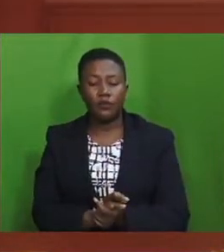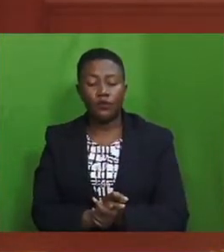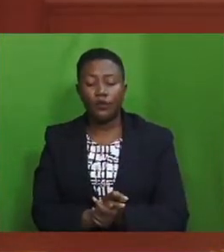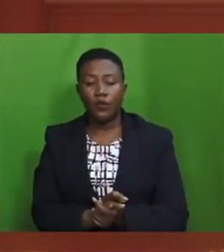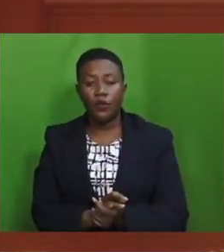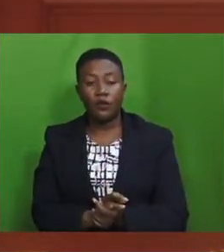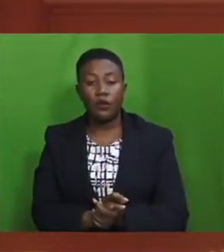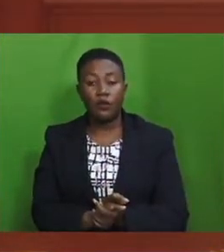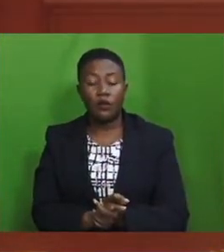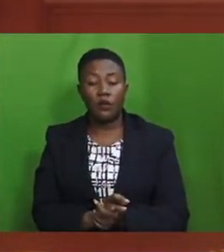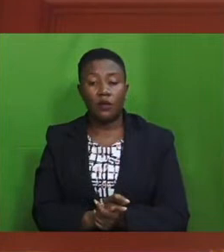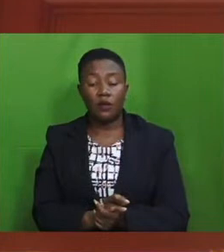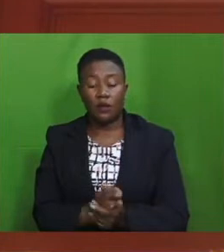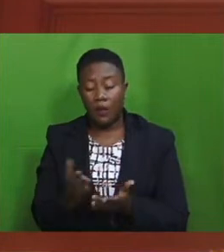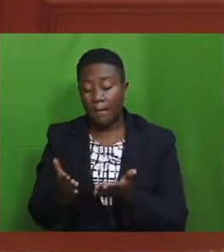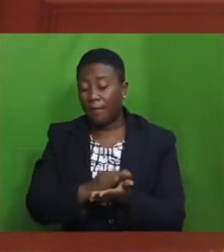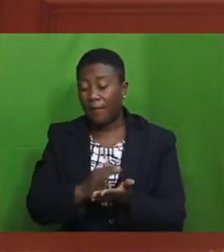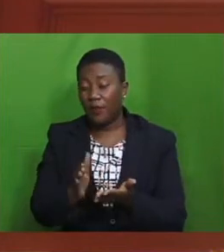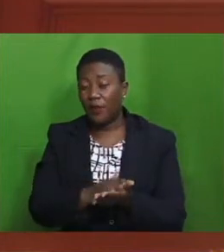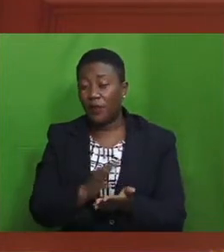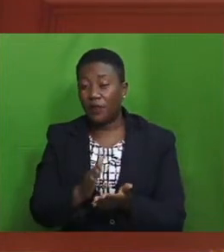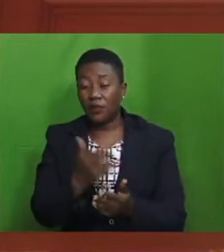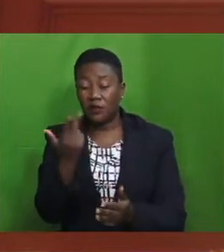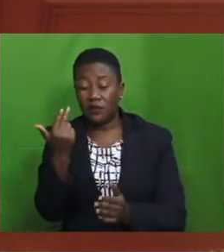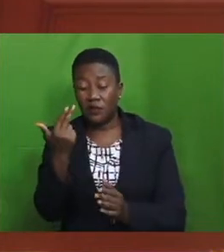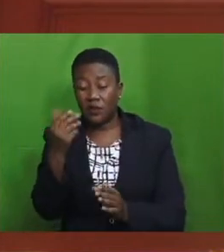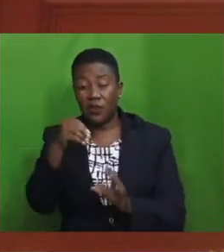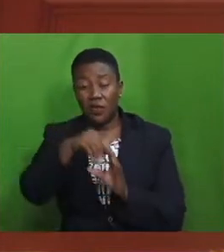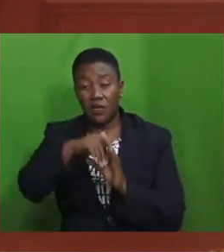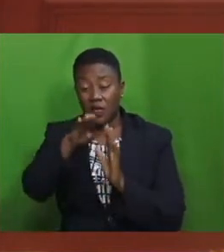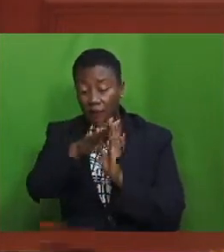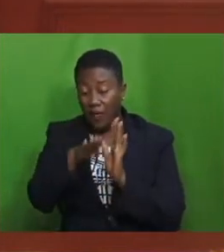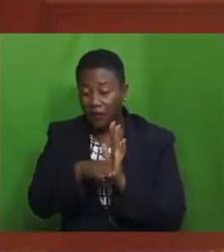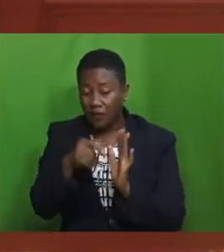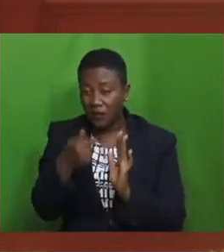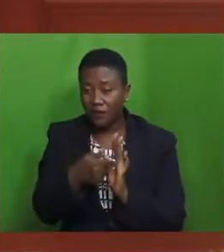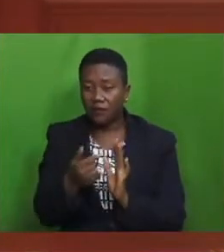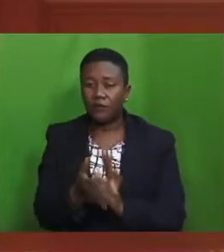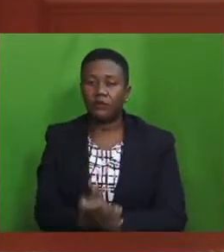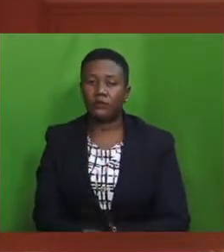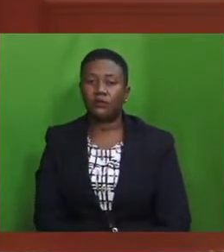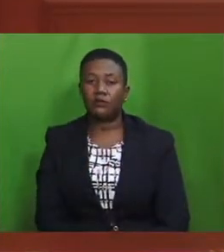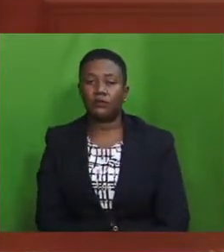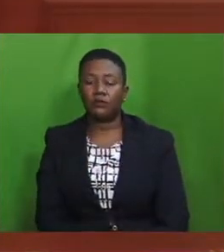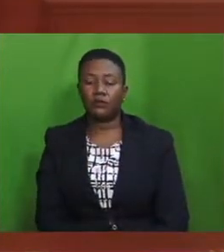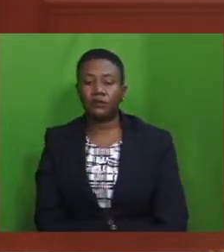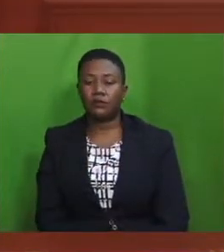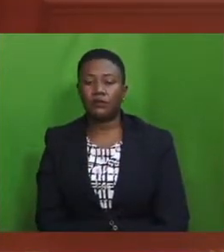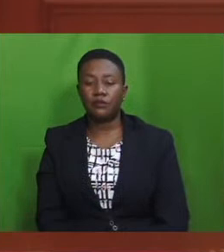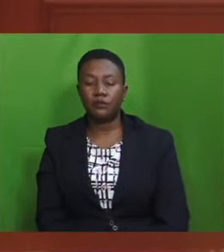page 13 of the budget statement, Mr. Speaker.